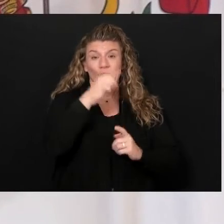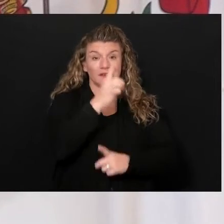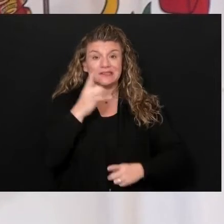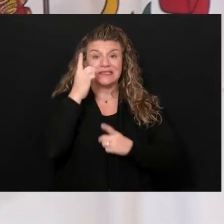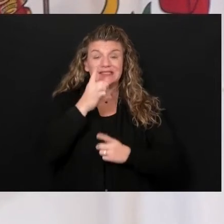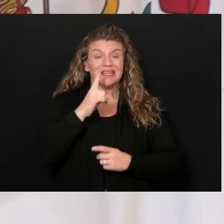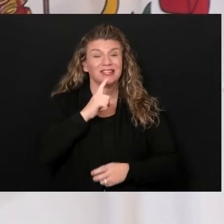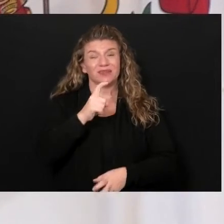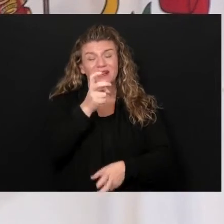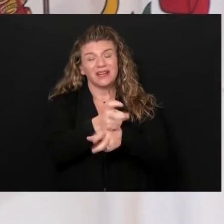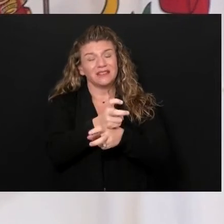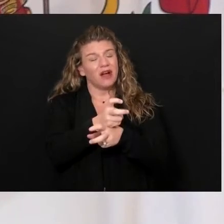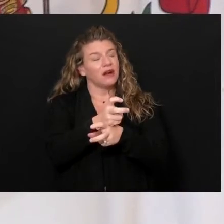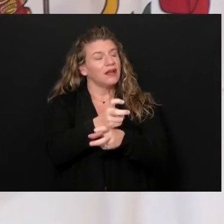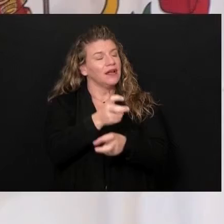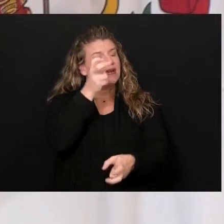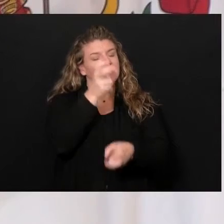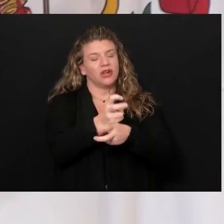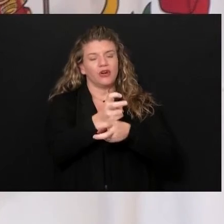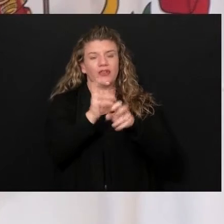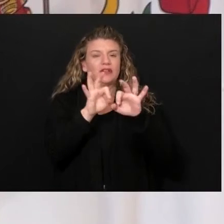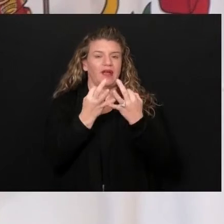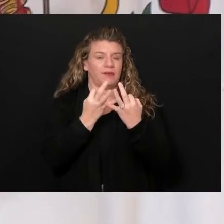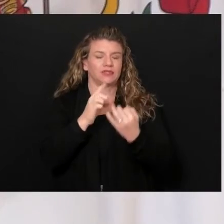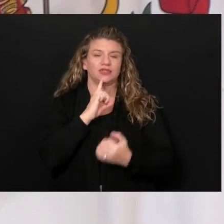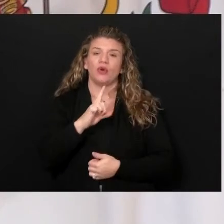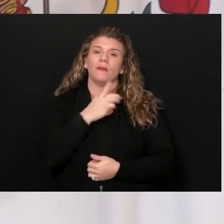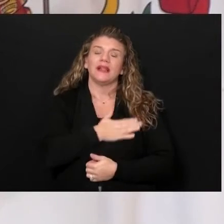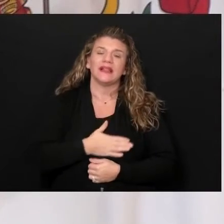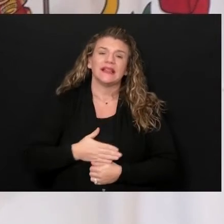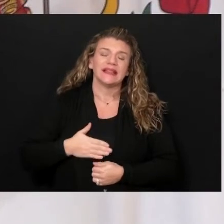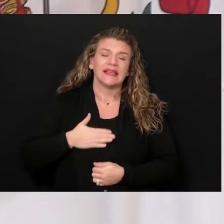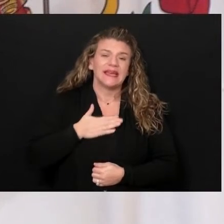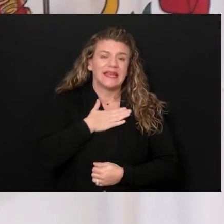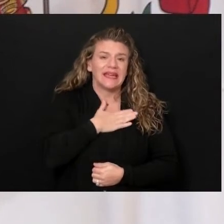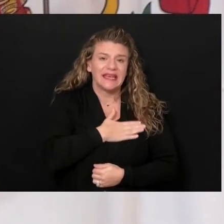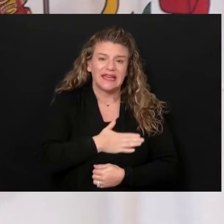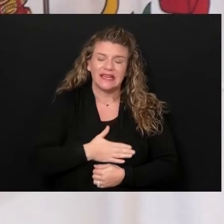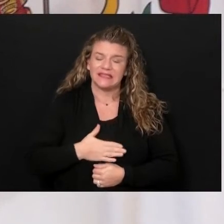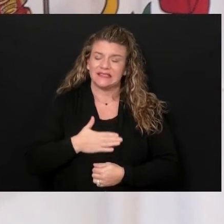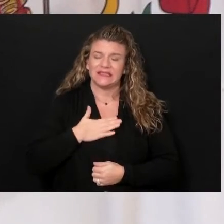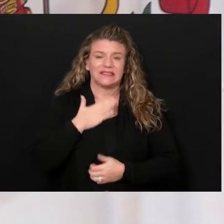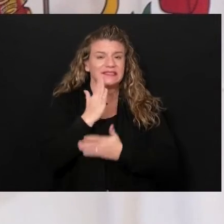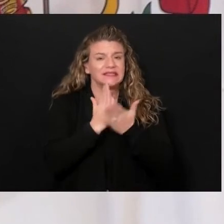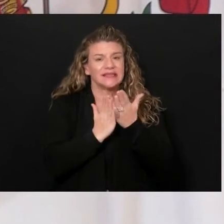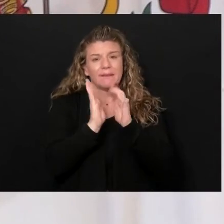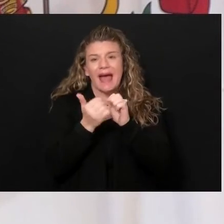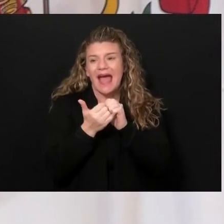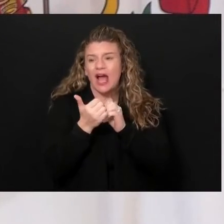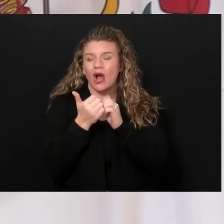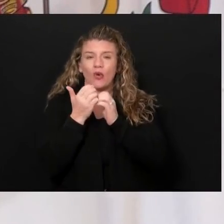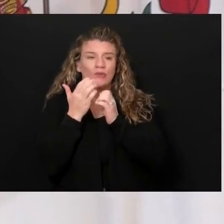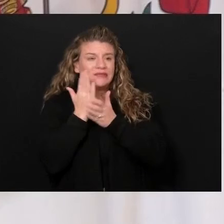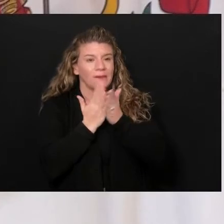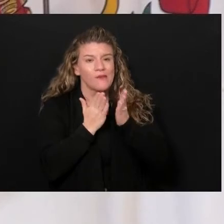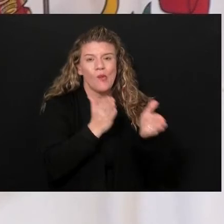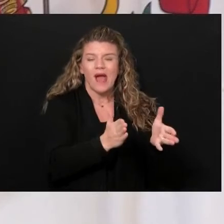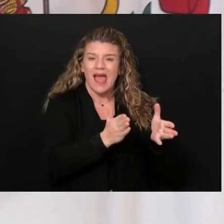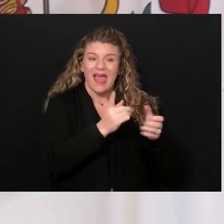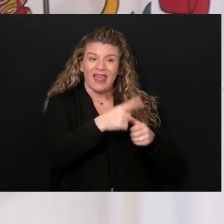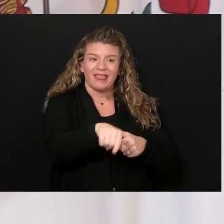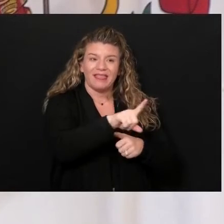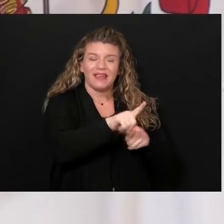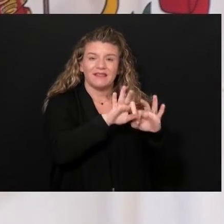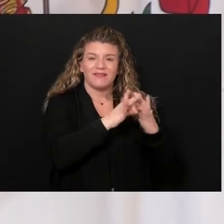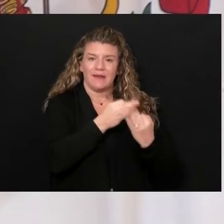and tough and tough on these families. So please, to God above, some way, give these families some